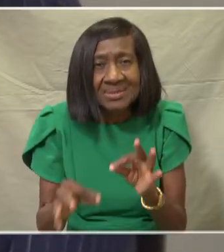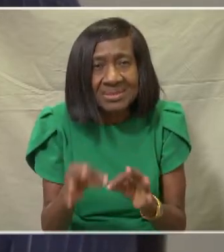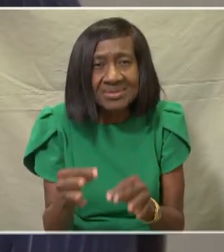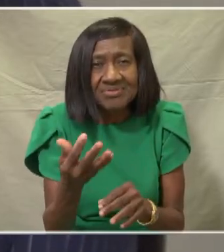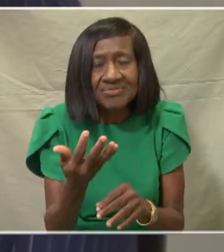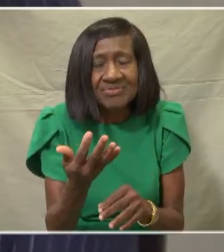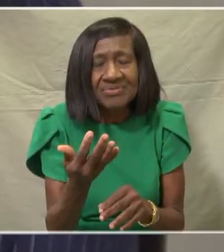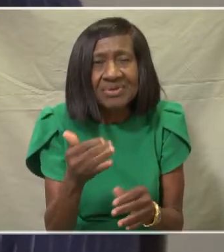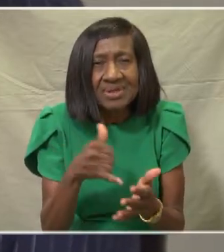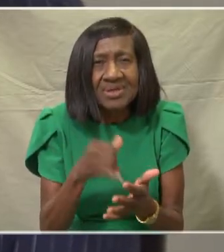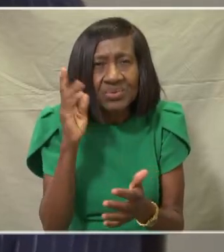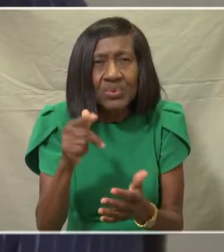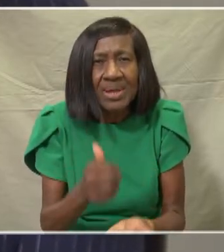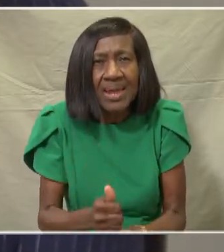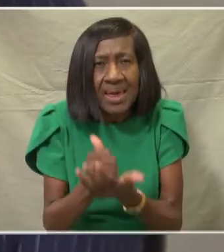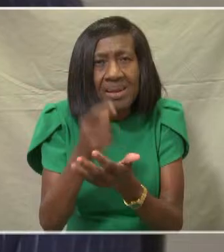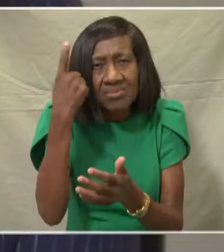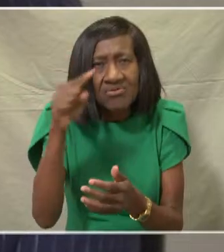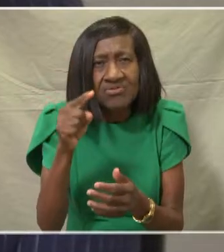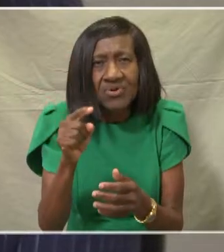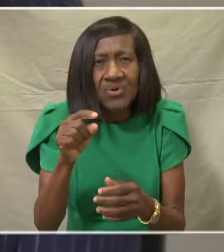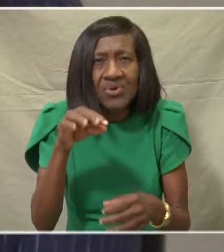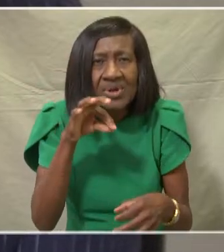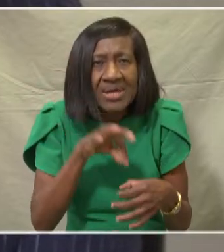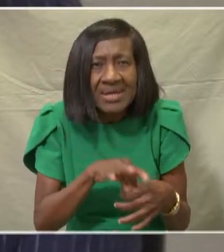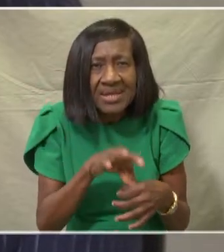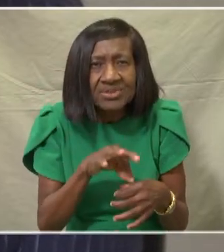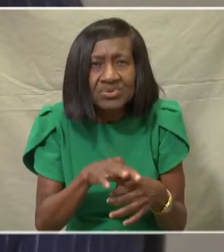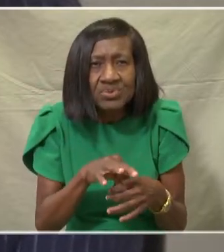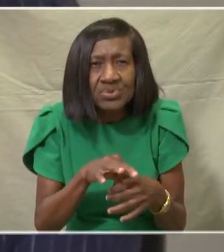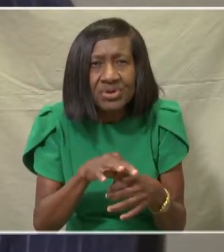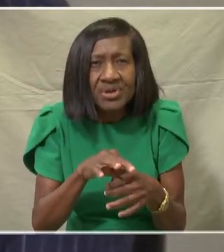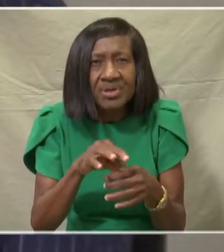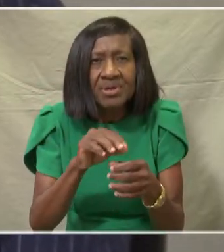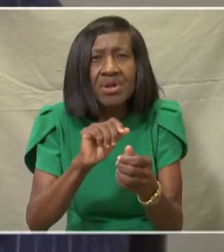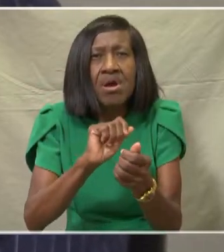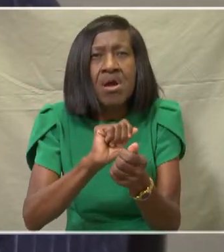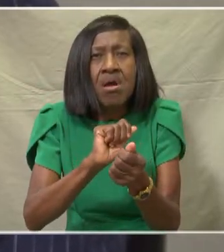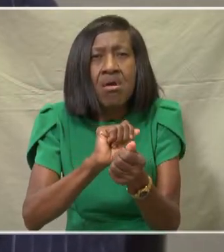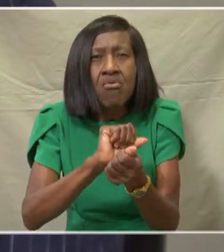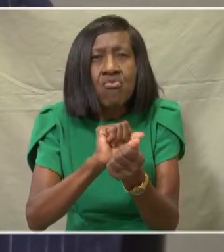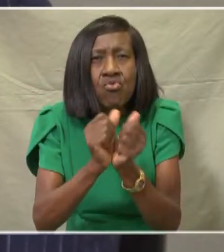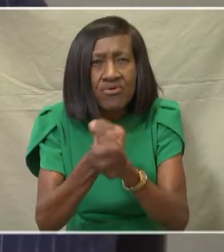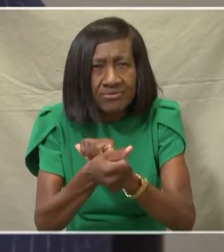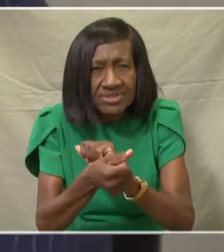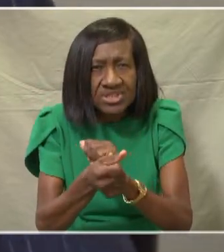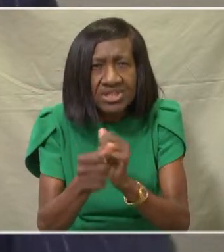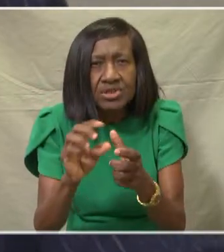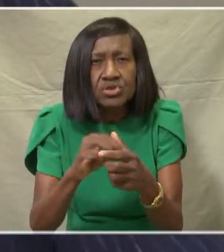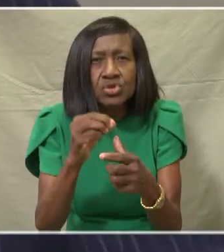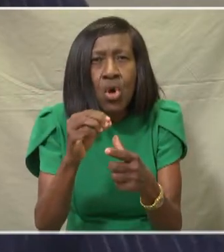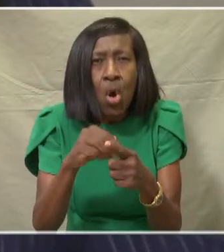And we're offering our findings as a support to that area of